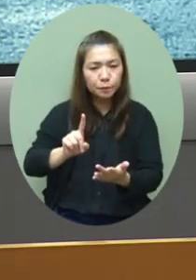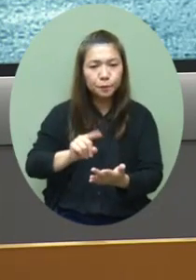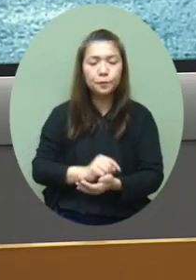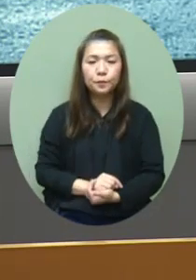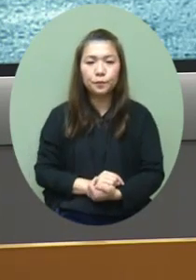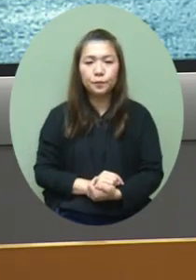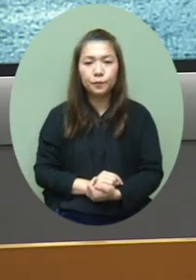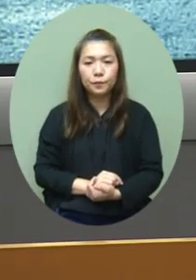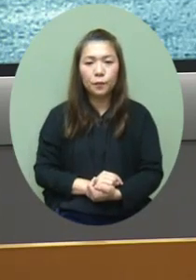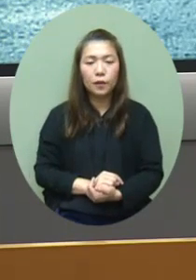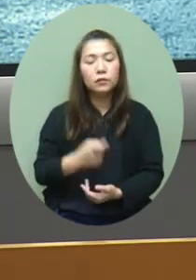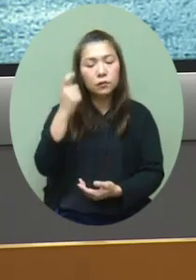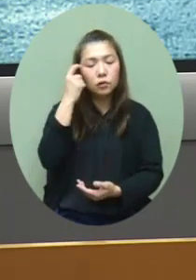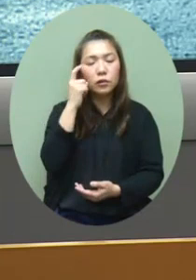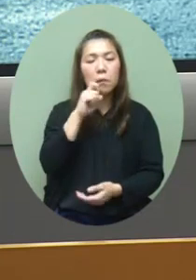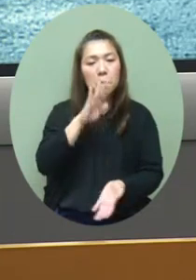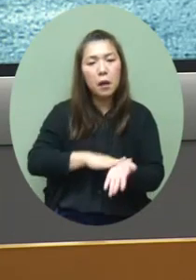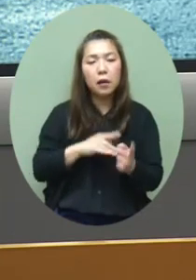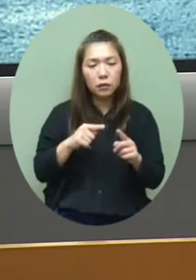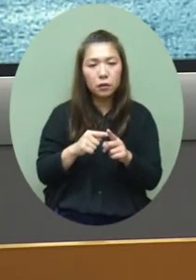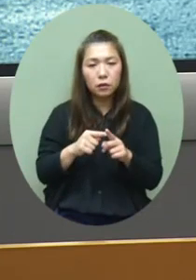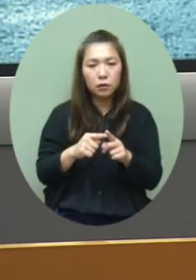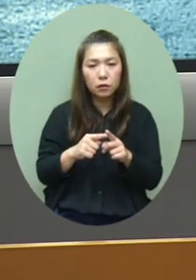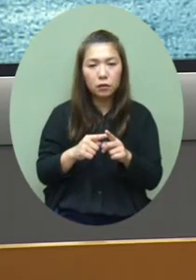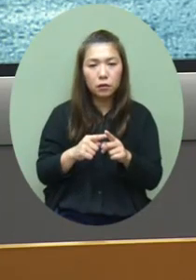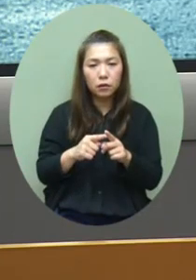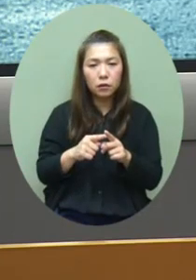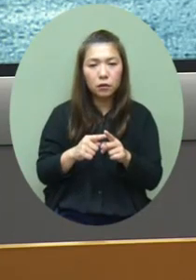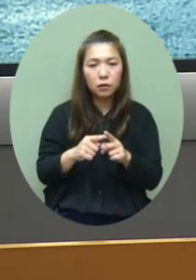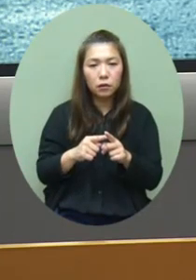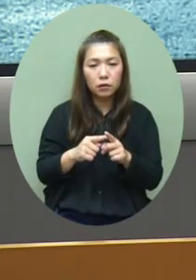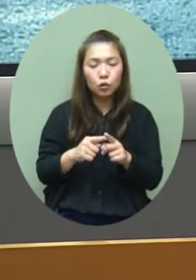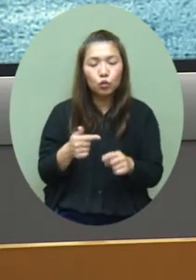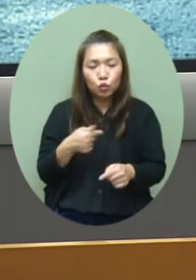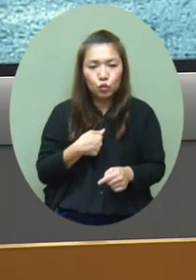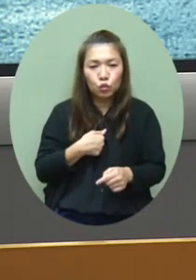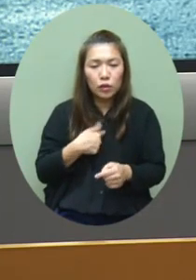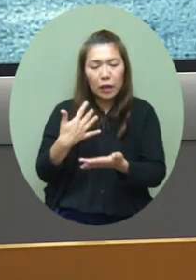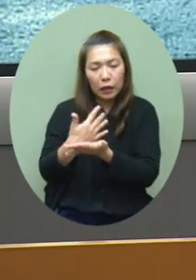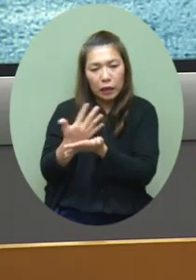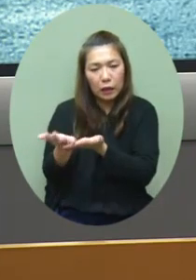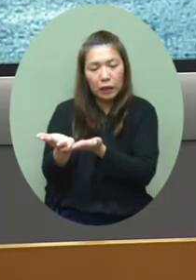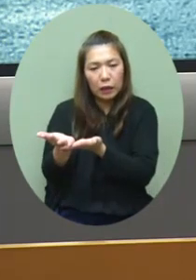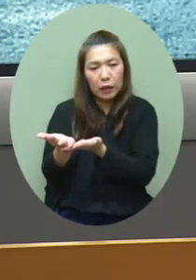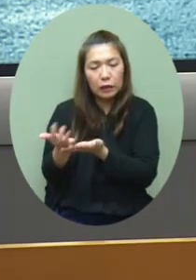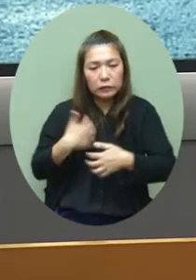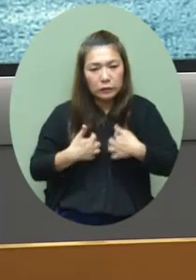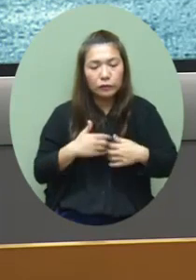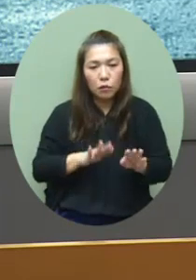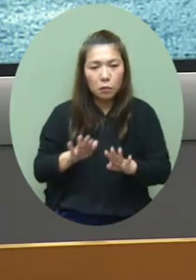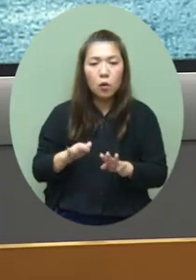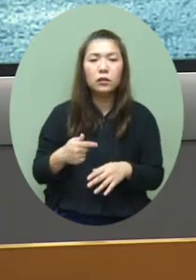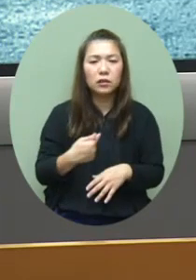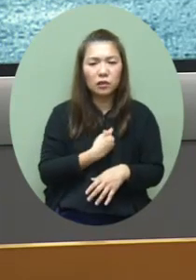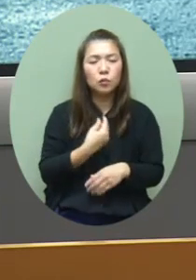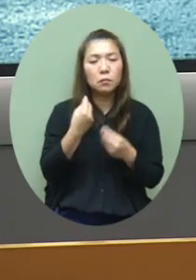with COVID but there are urgent needs for other medical services that's why there has to be a balance to between so we